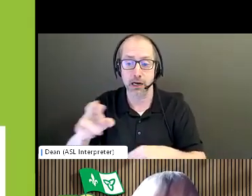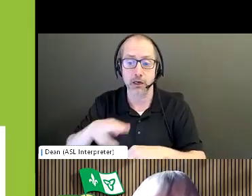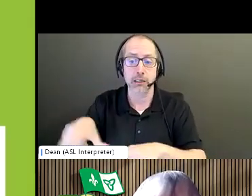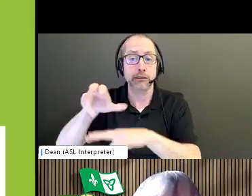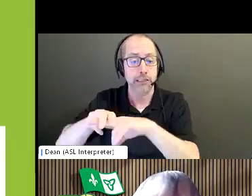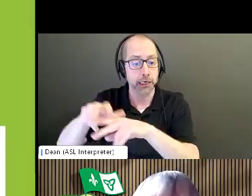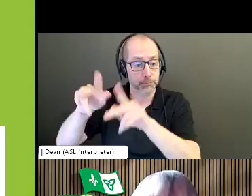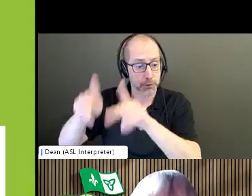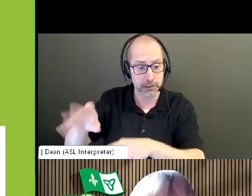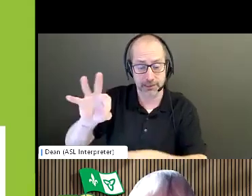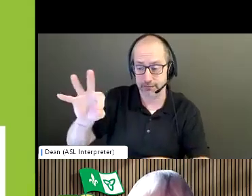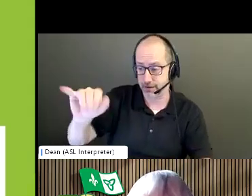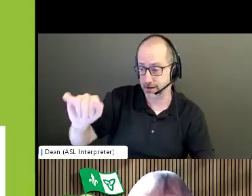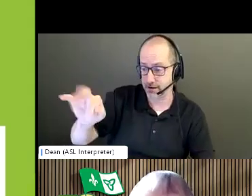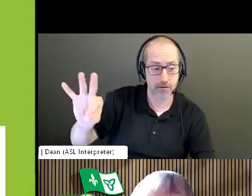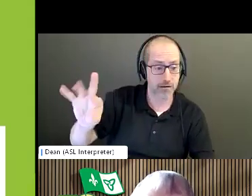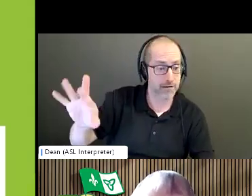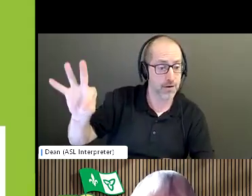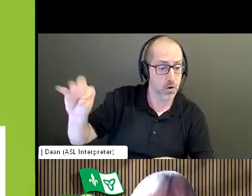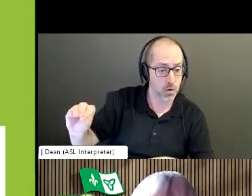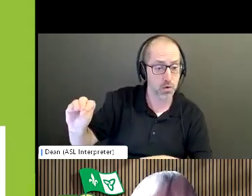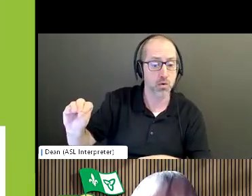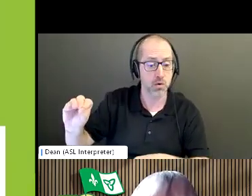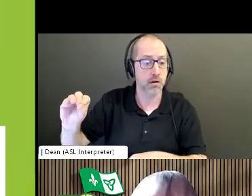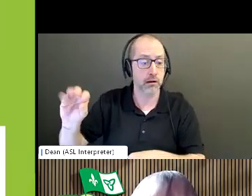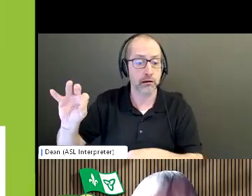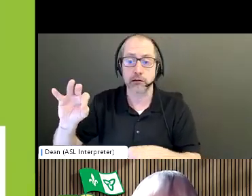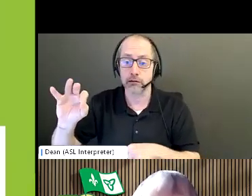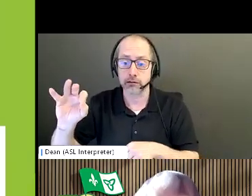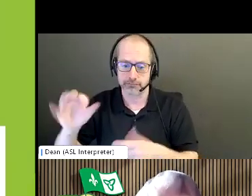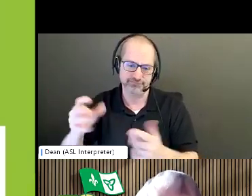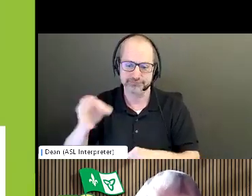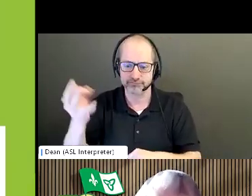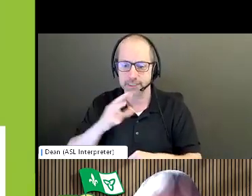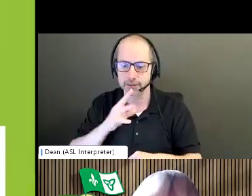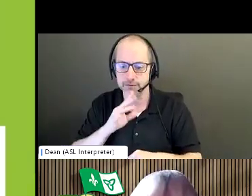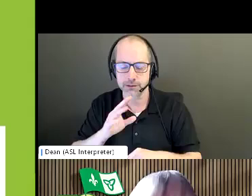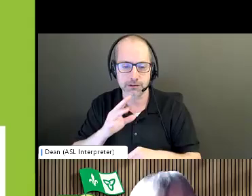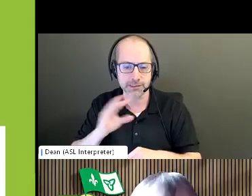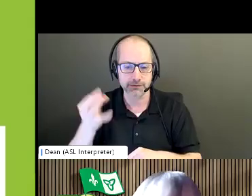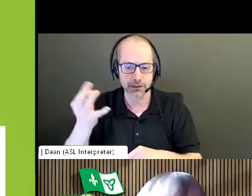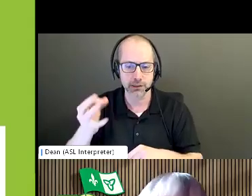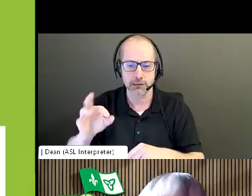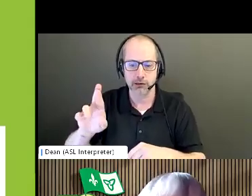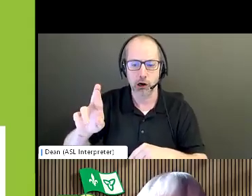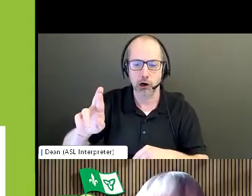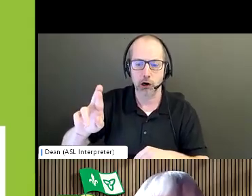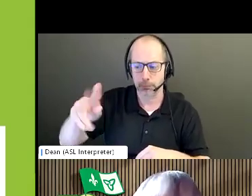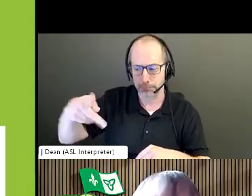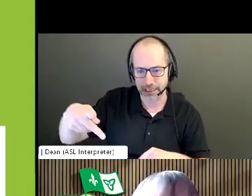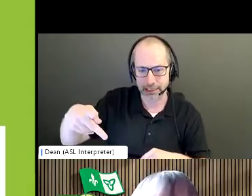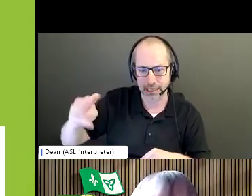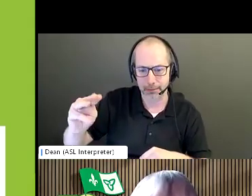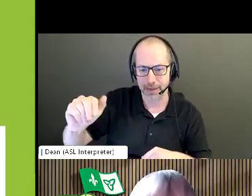de prévention de la maltraitance envers les francophones de 50 ans et plus. So, it's the RP-MAFO. This